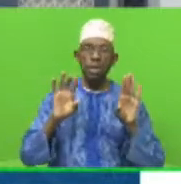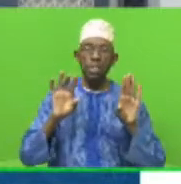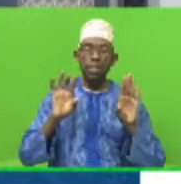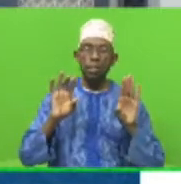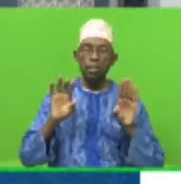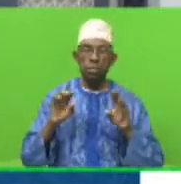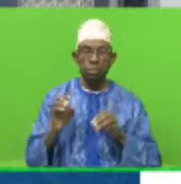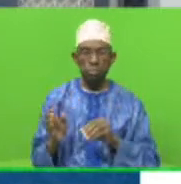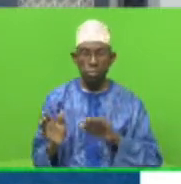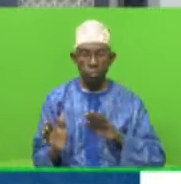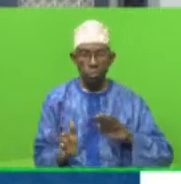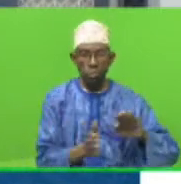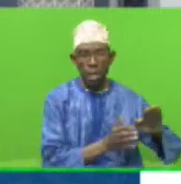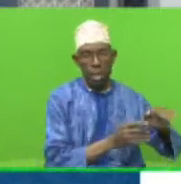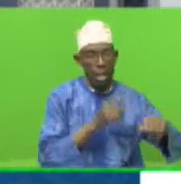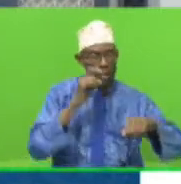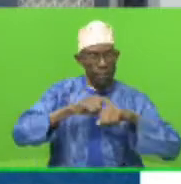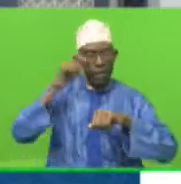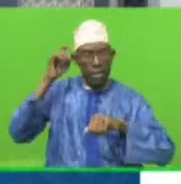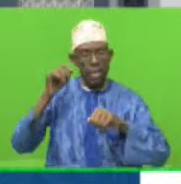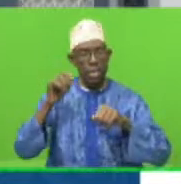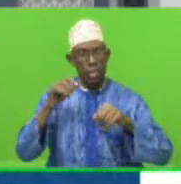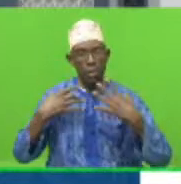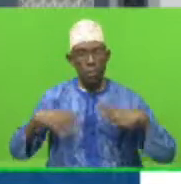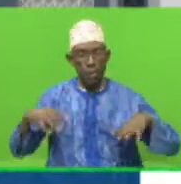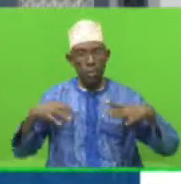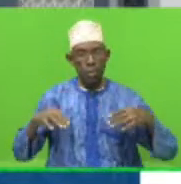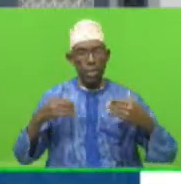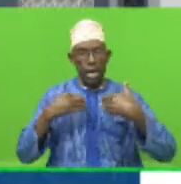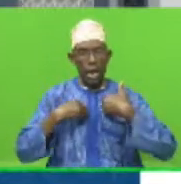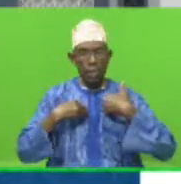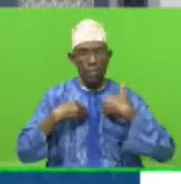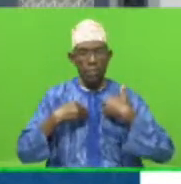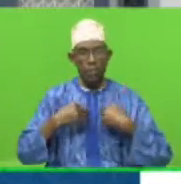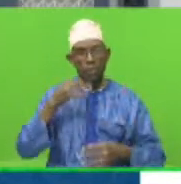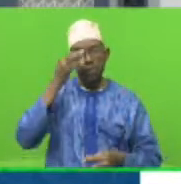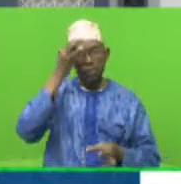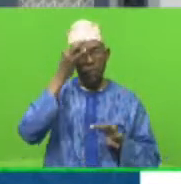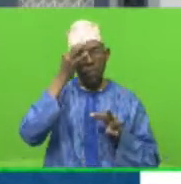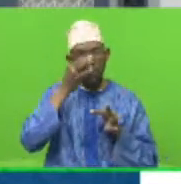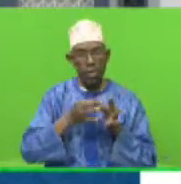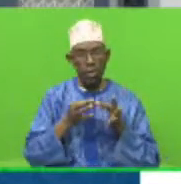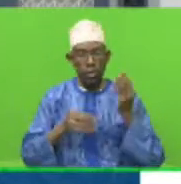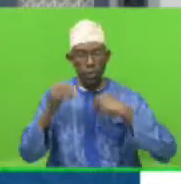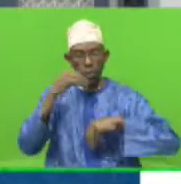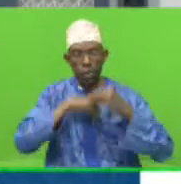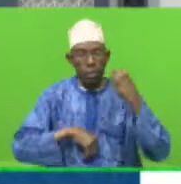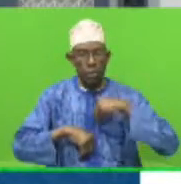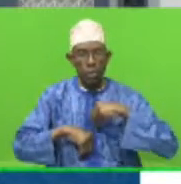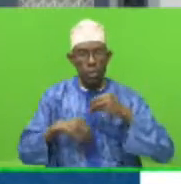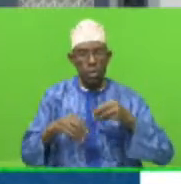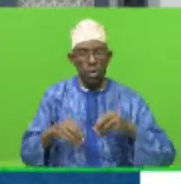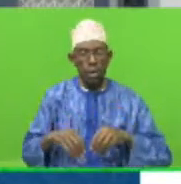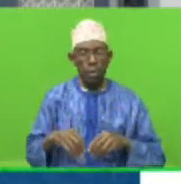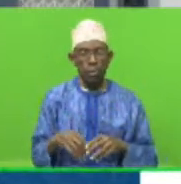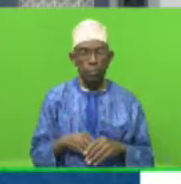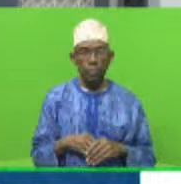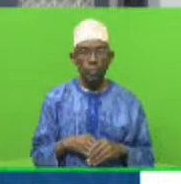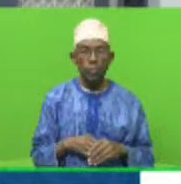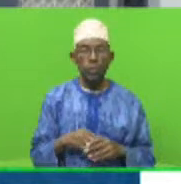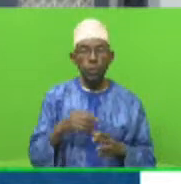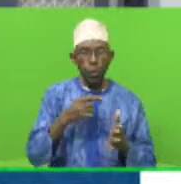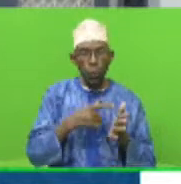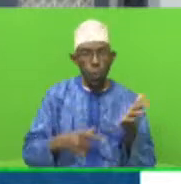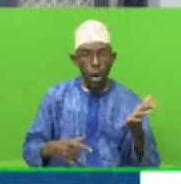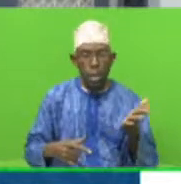We are living the effects of people having their fitra corrupted, what we are living today. And this is what is